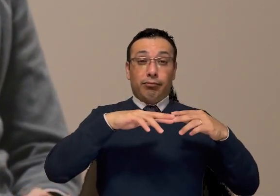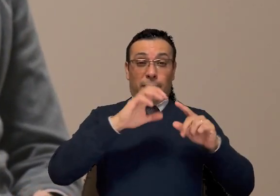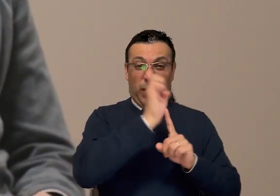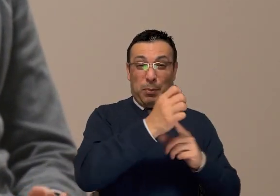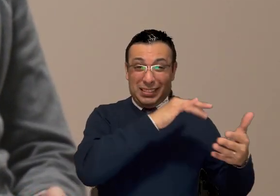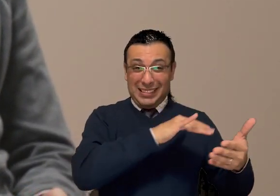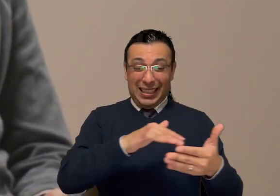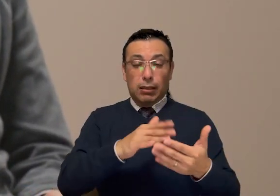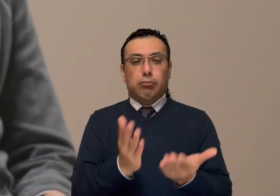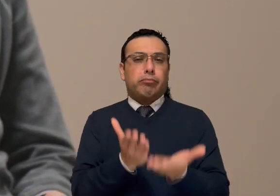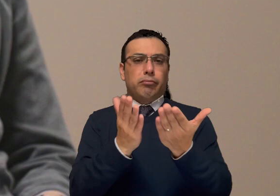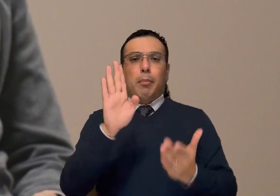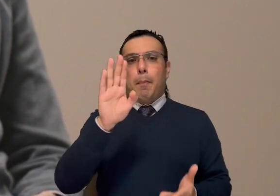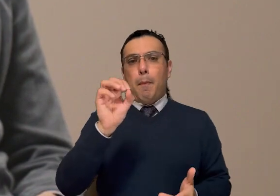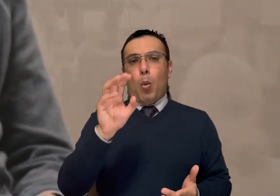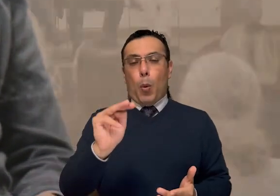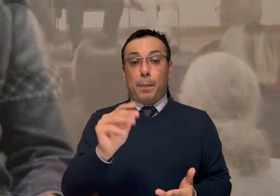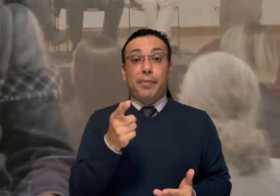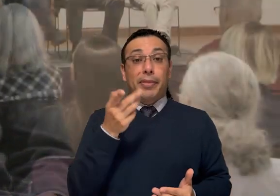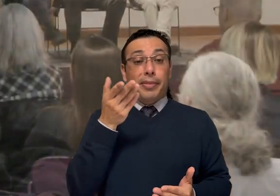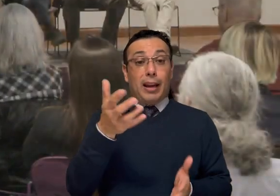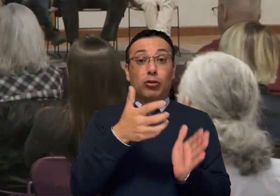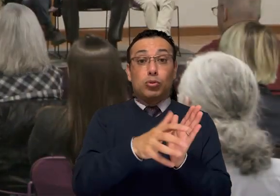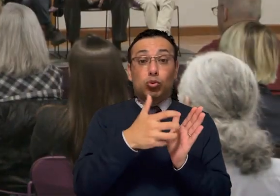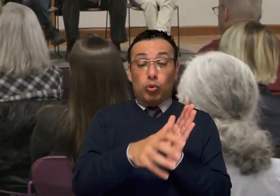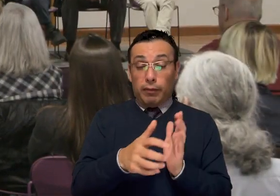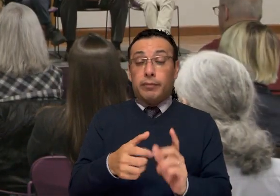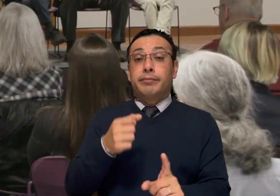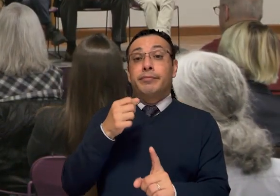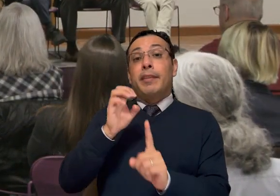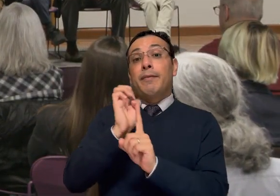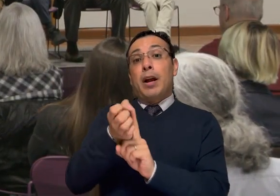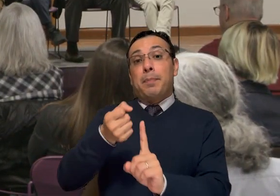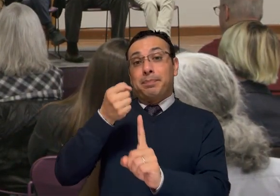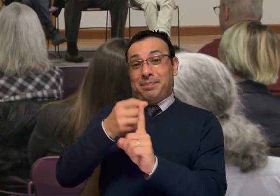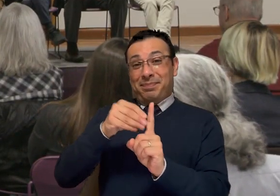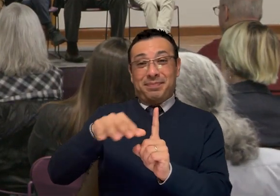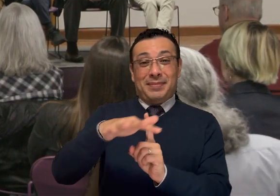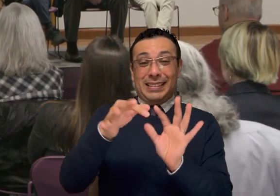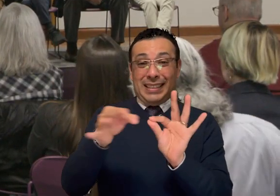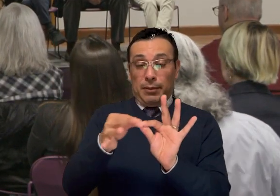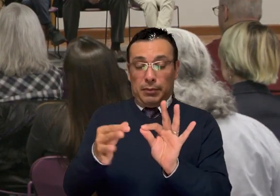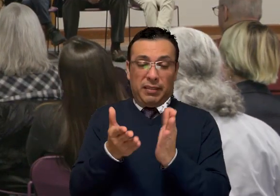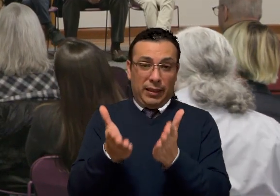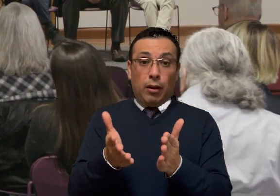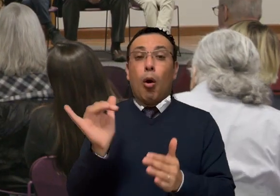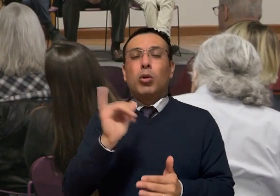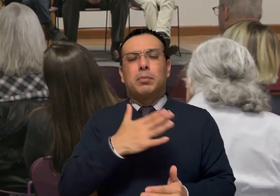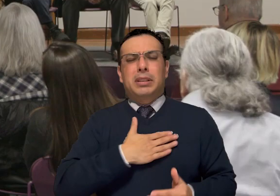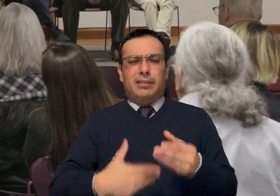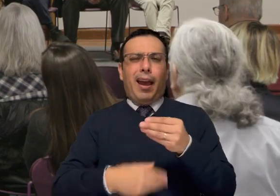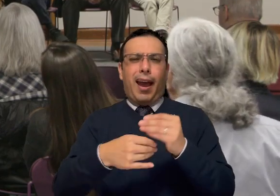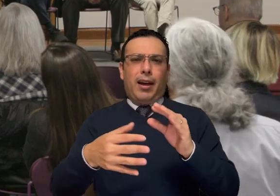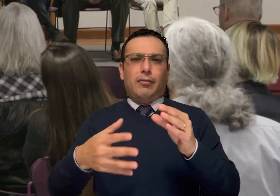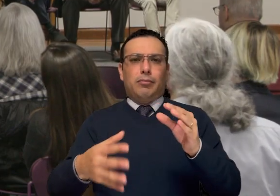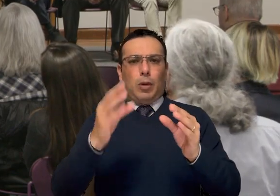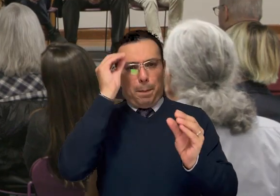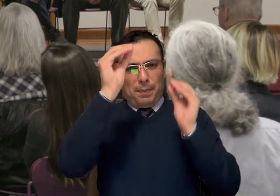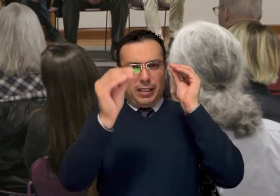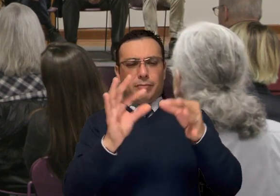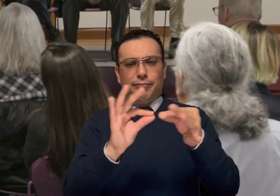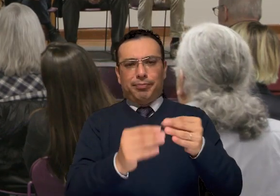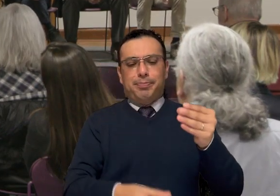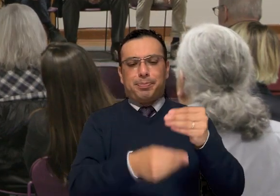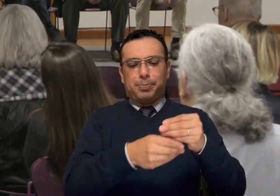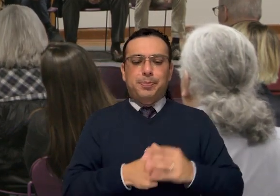please provide comments. Thank you. The Article 7 application also contains a lot of information